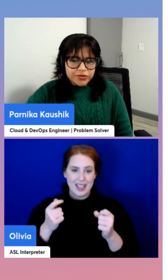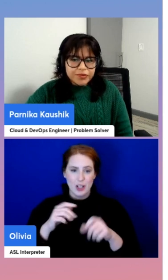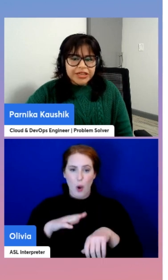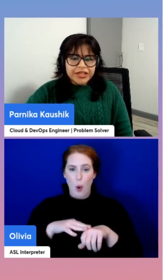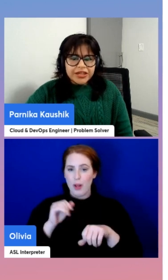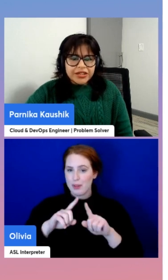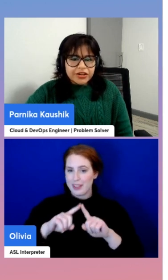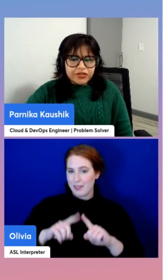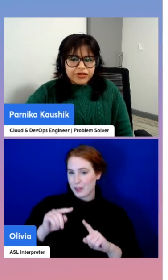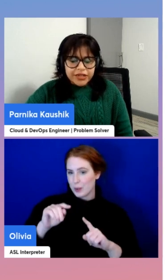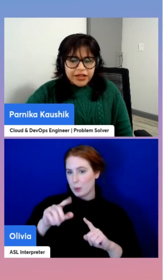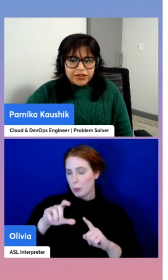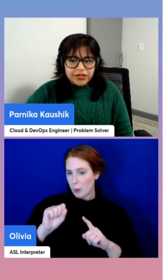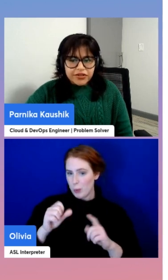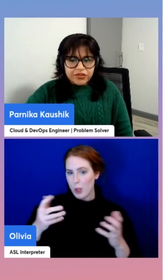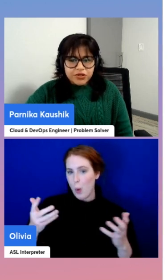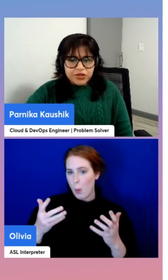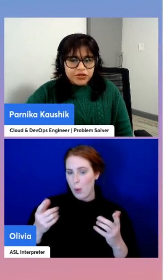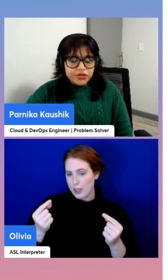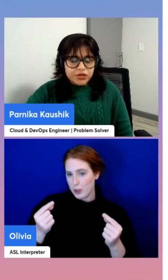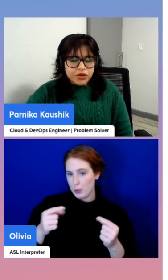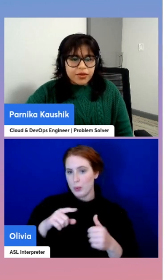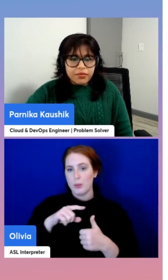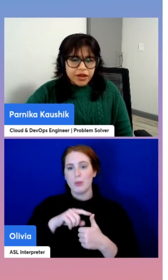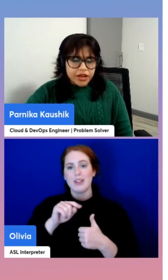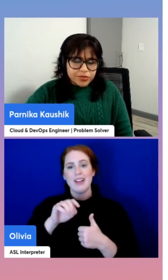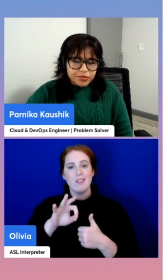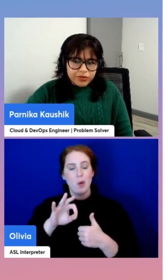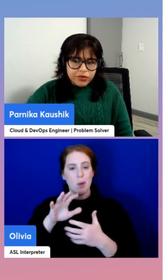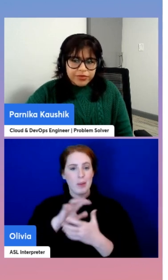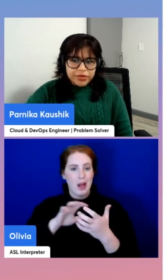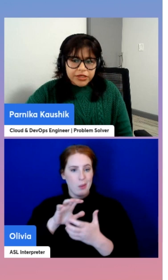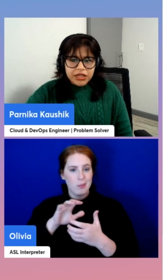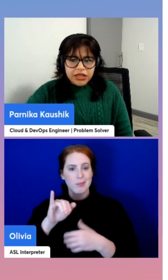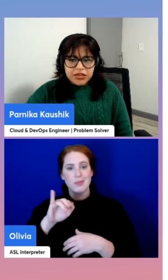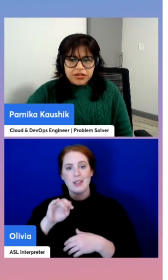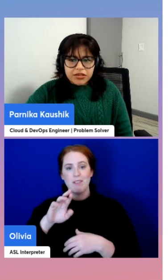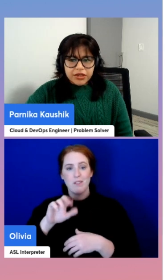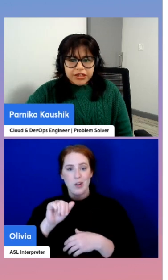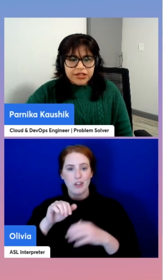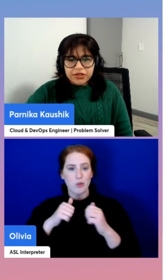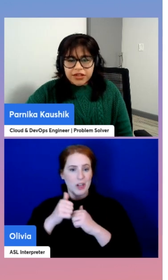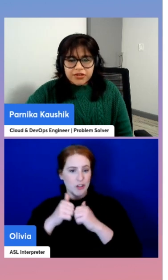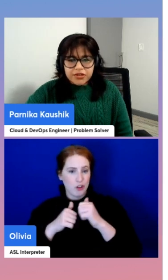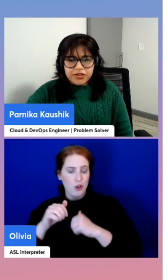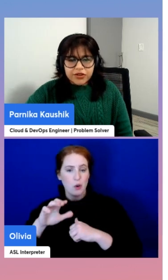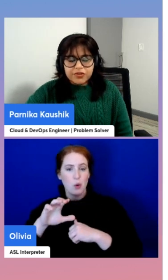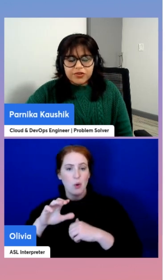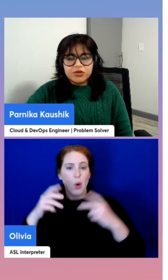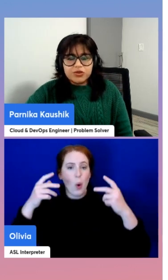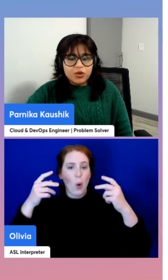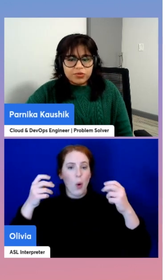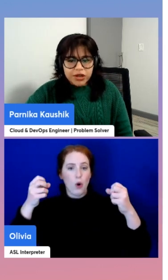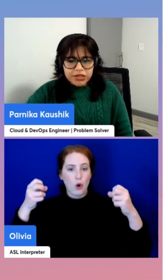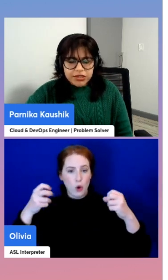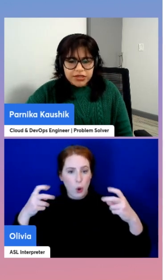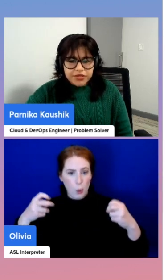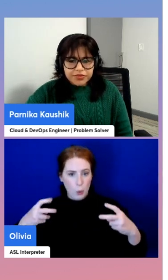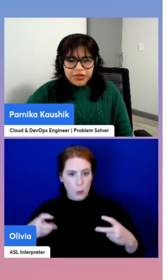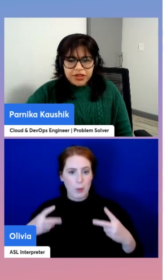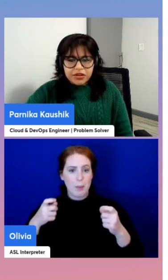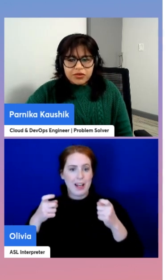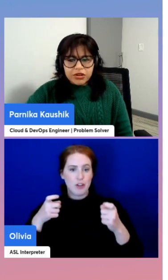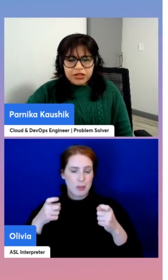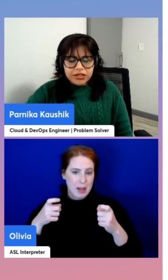what they do. Terraform Cloud is an infrastructure as code management platform, so it centralizes your infrastructure as code